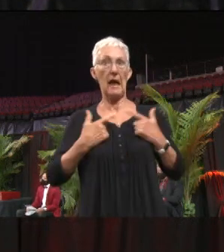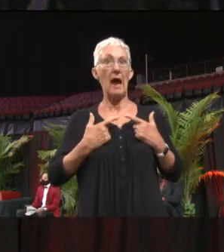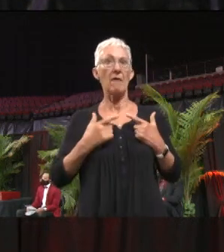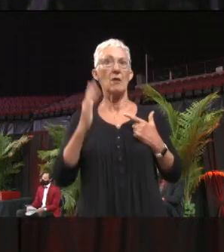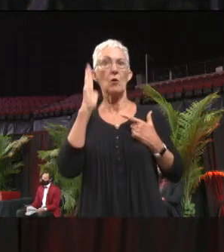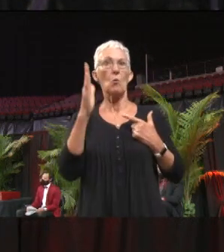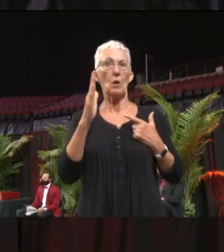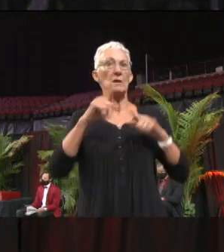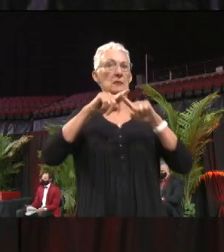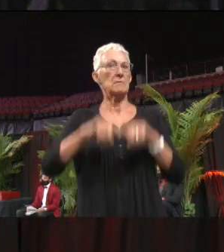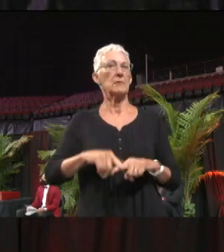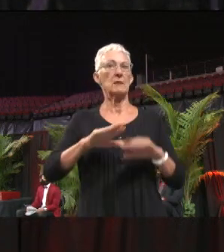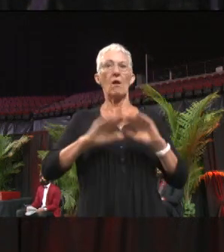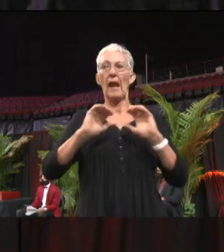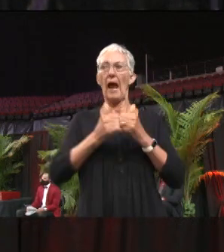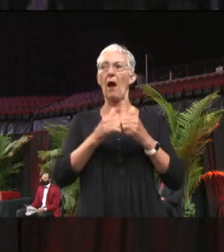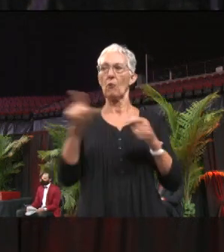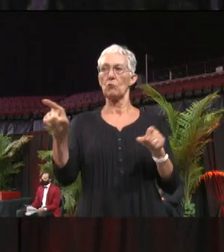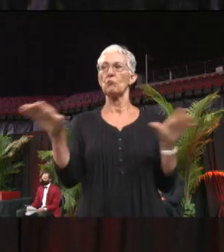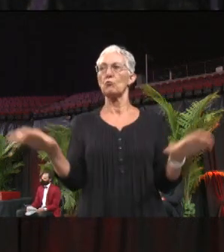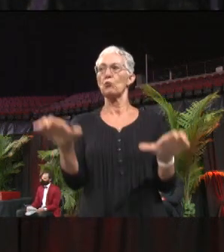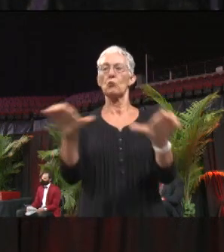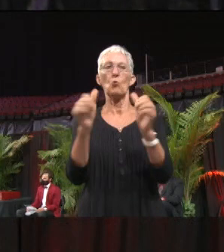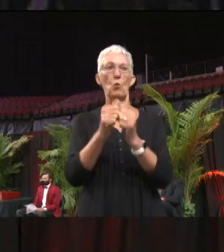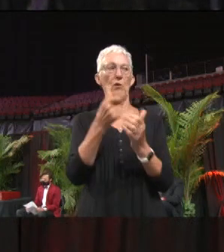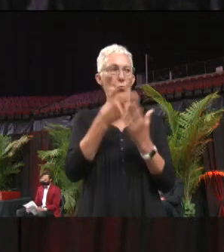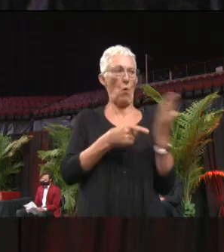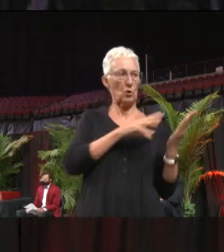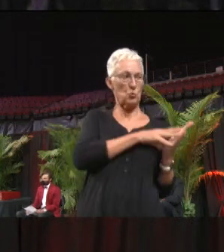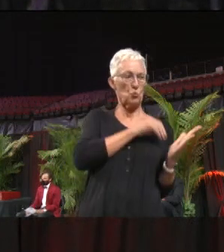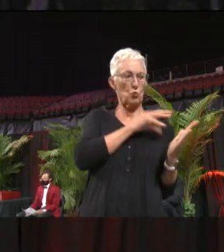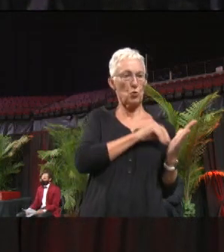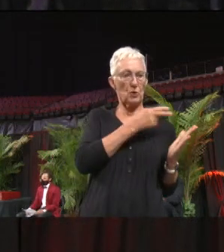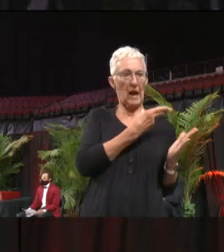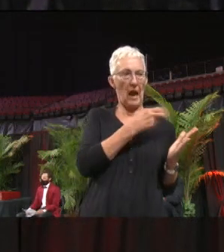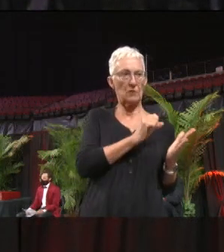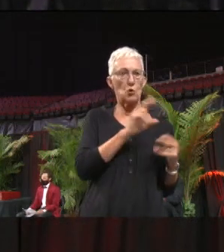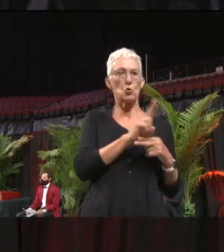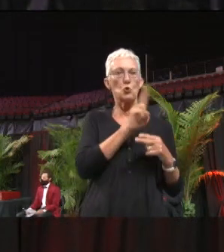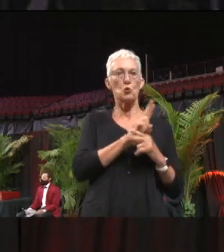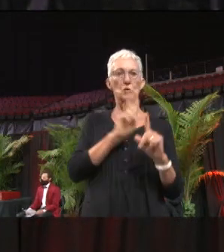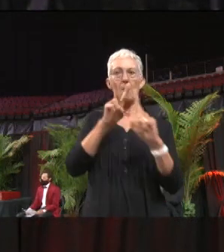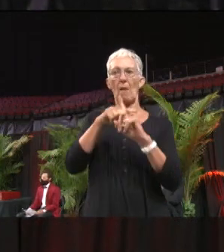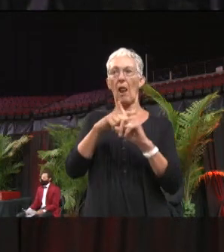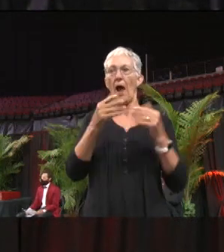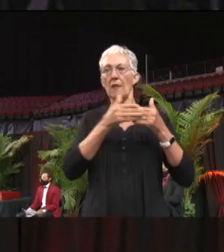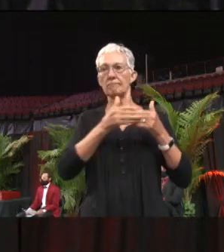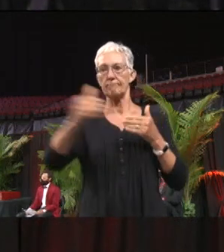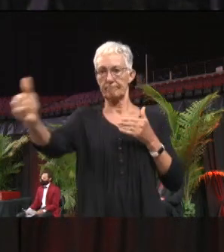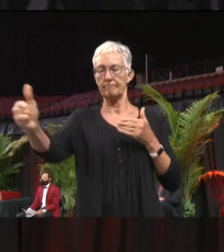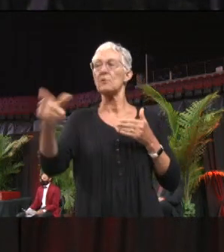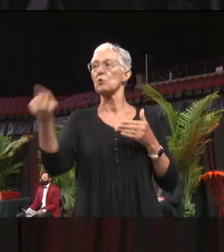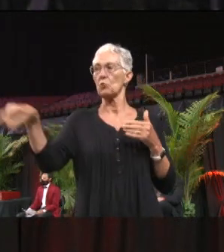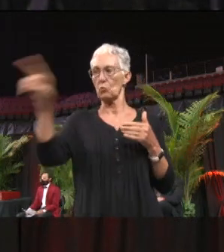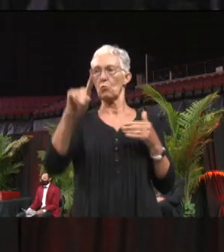Be productive in your community. You have unique and valuable talents. Use them to help